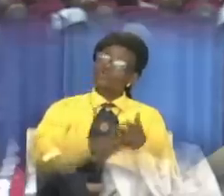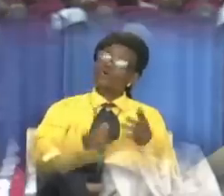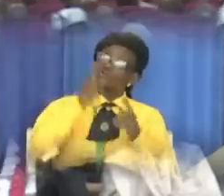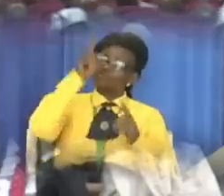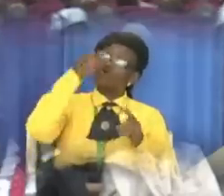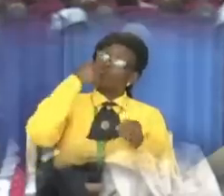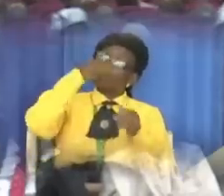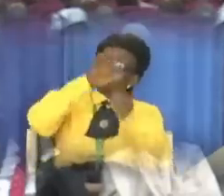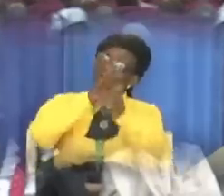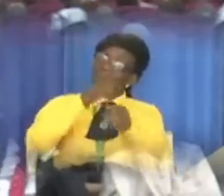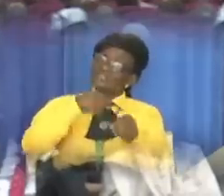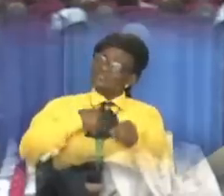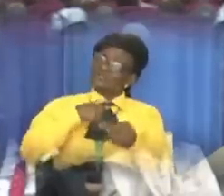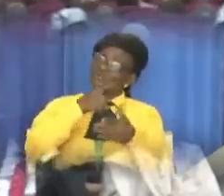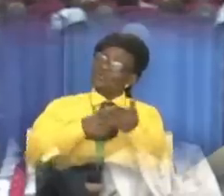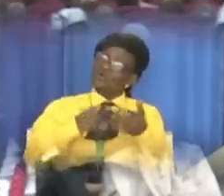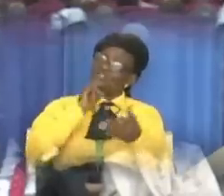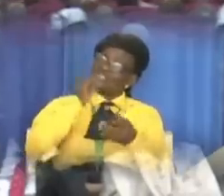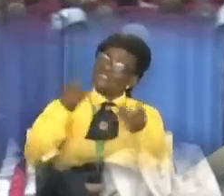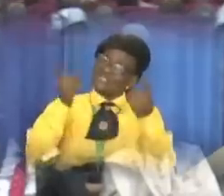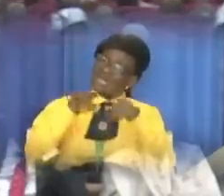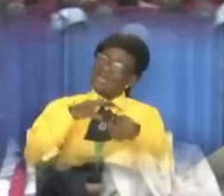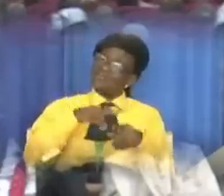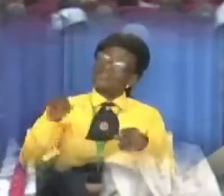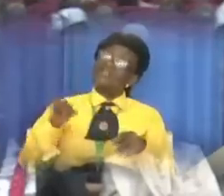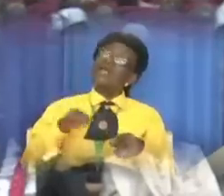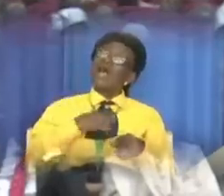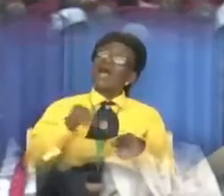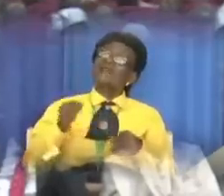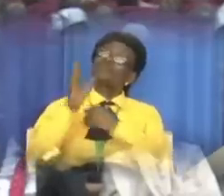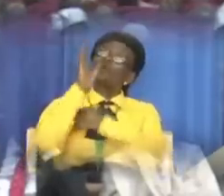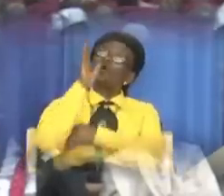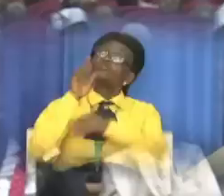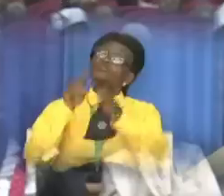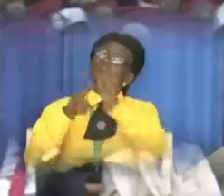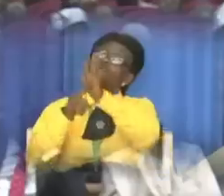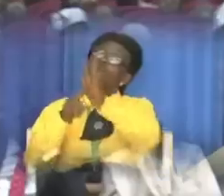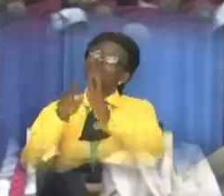And God shone his light on the cause of failure.